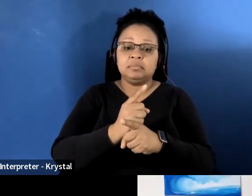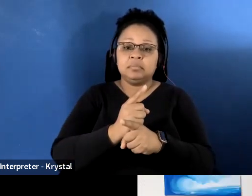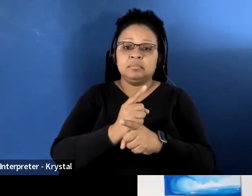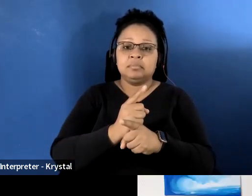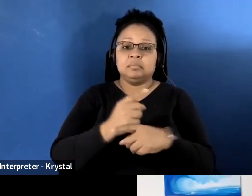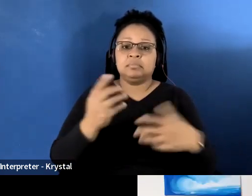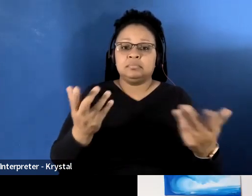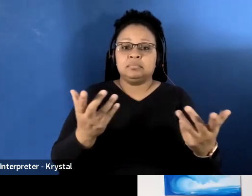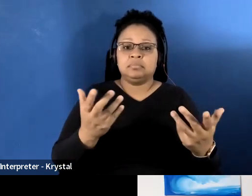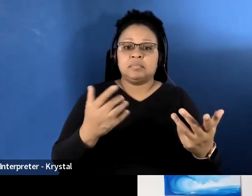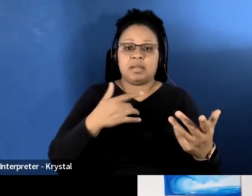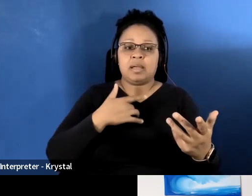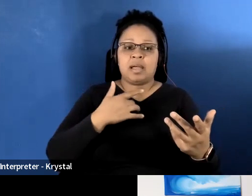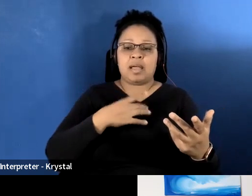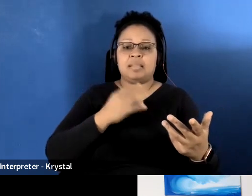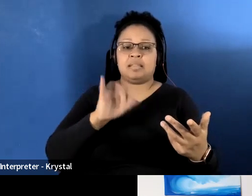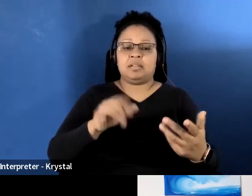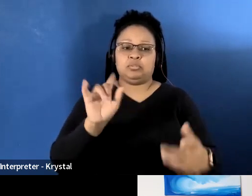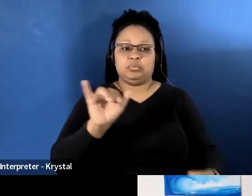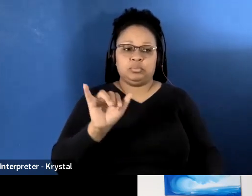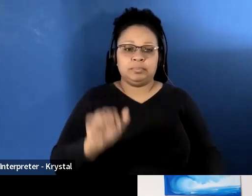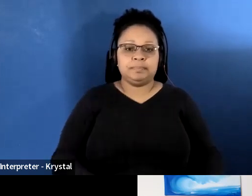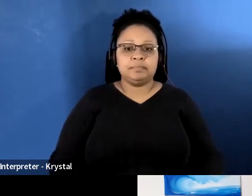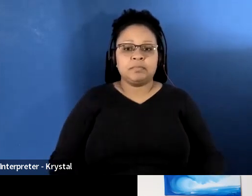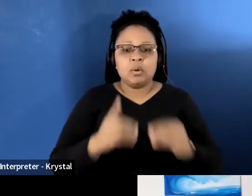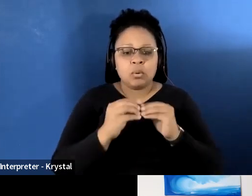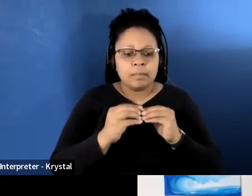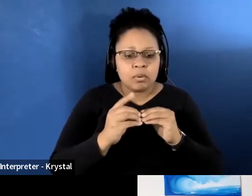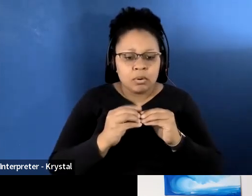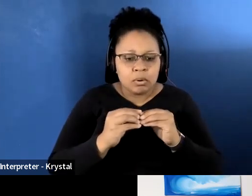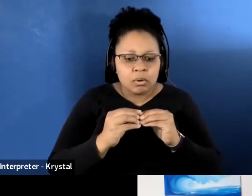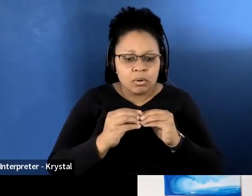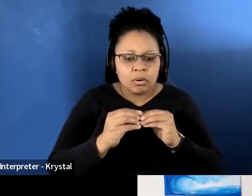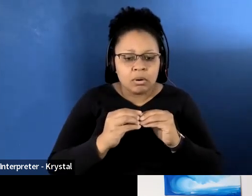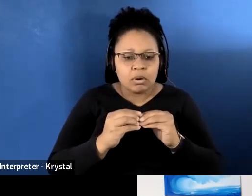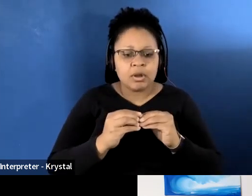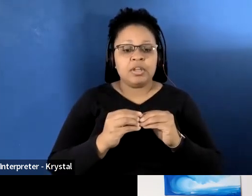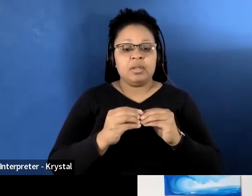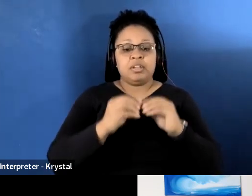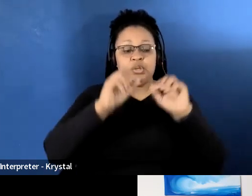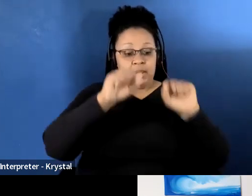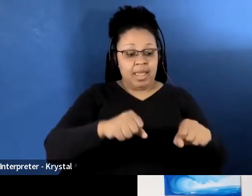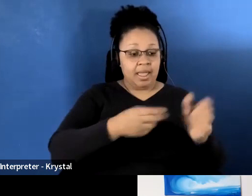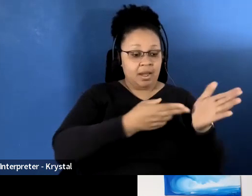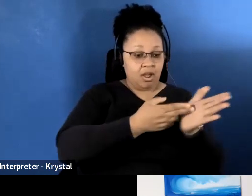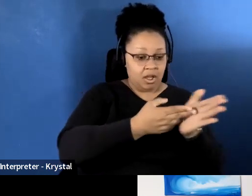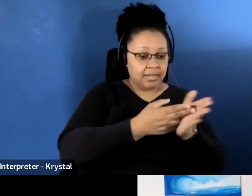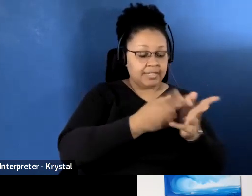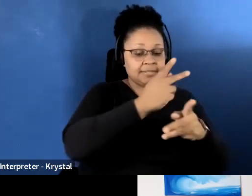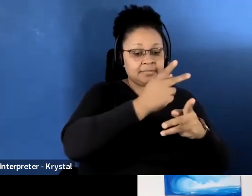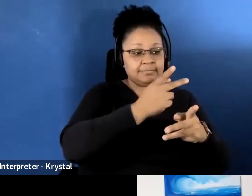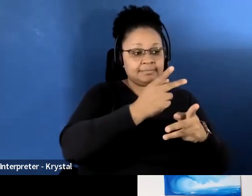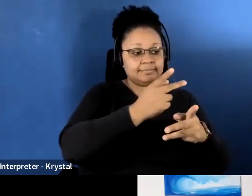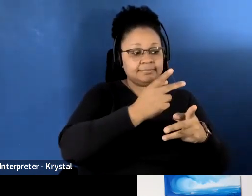psyche. That's how I like to do things. Oop, one more popped up. There's definitely a way to be honest and kind, considerate at the same time.